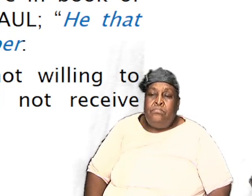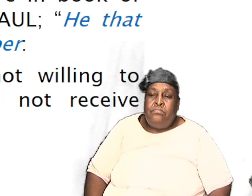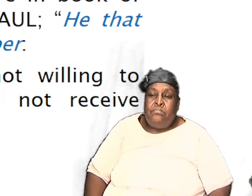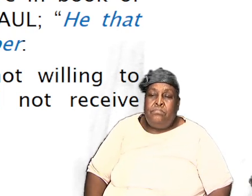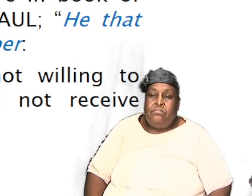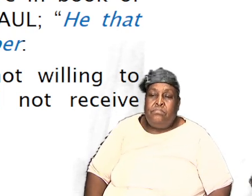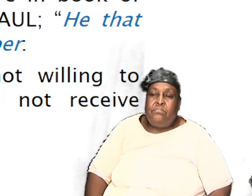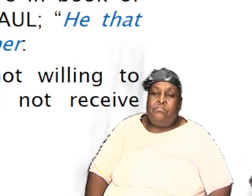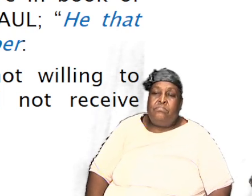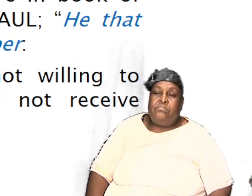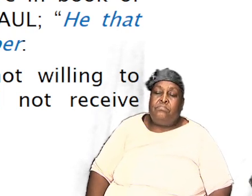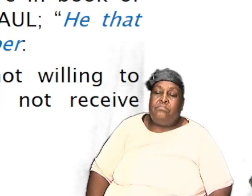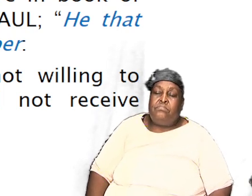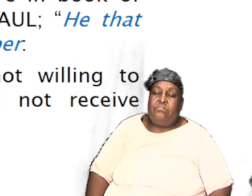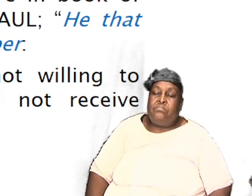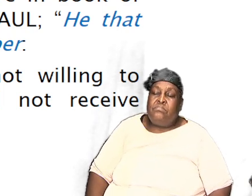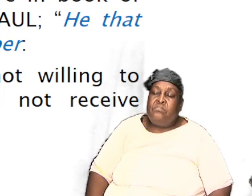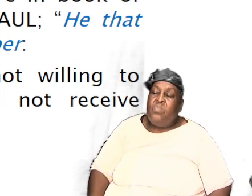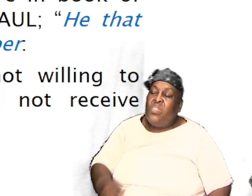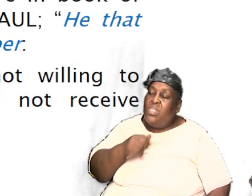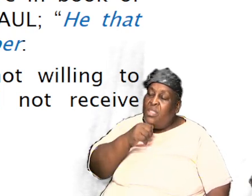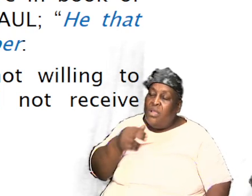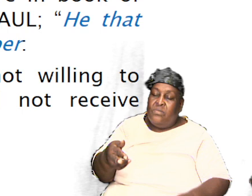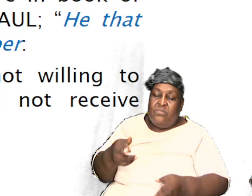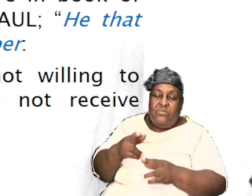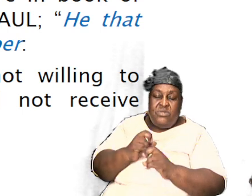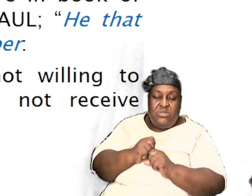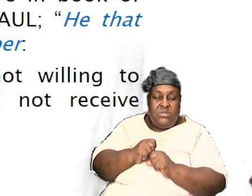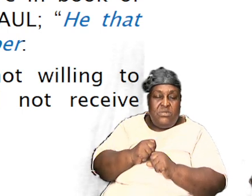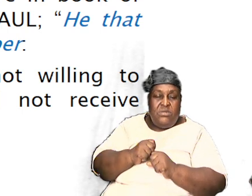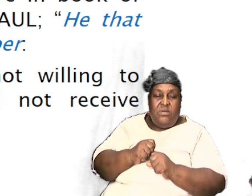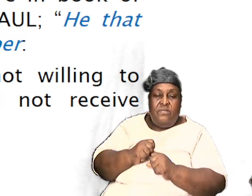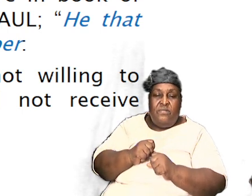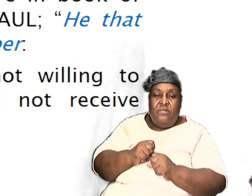they will not receive forgiveness.